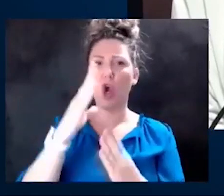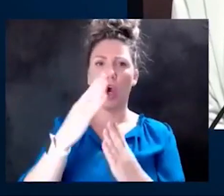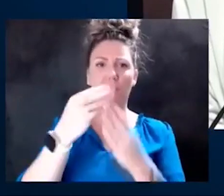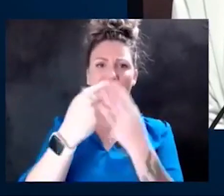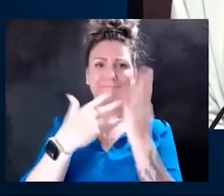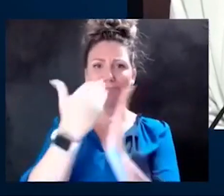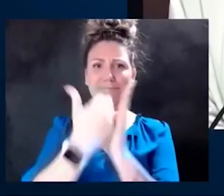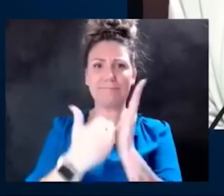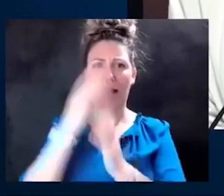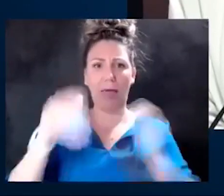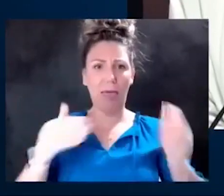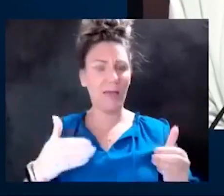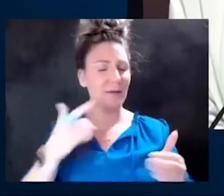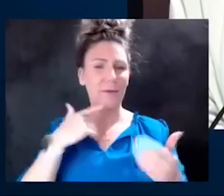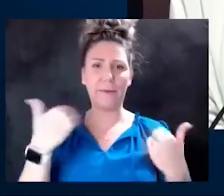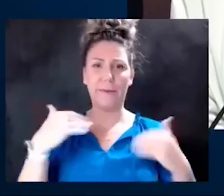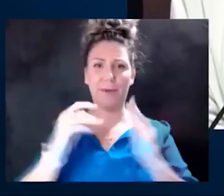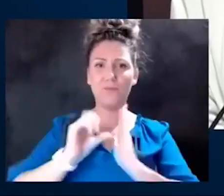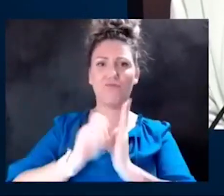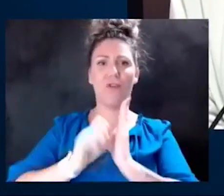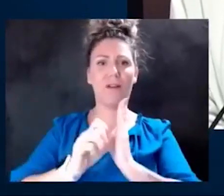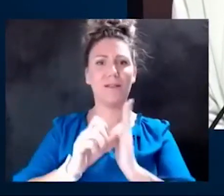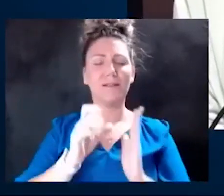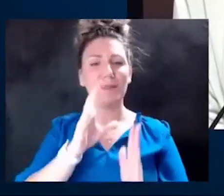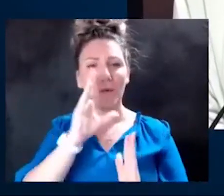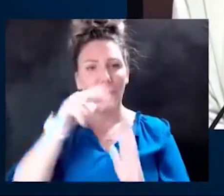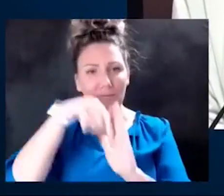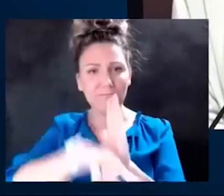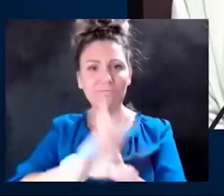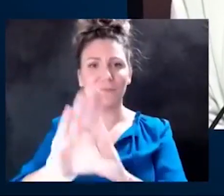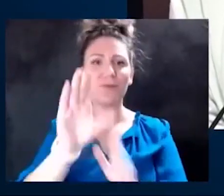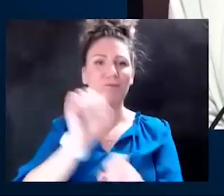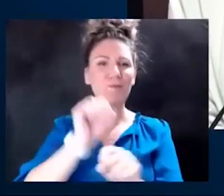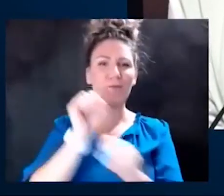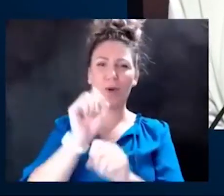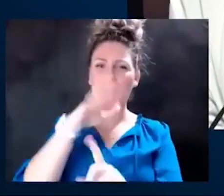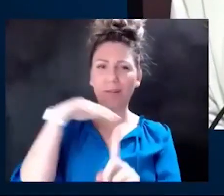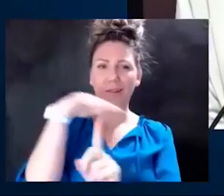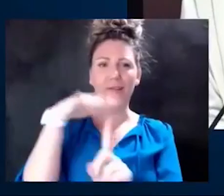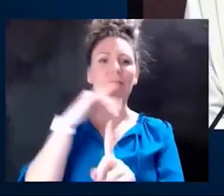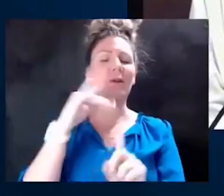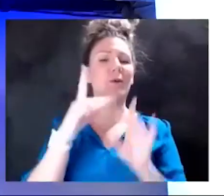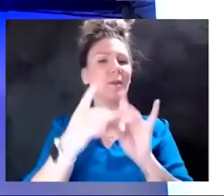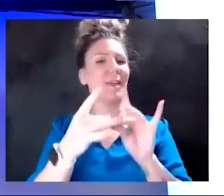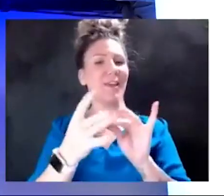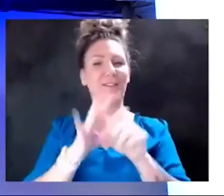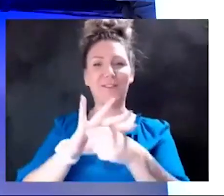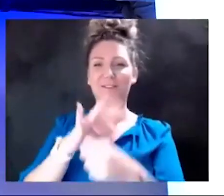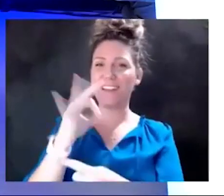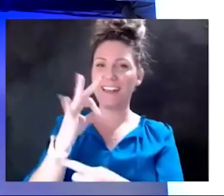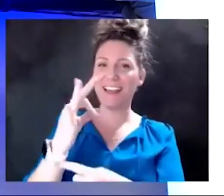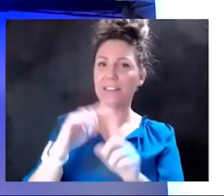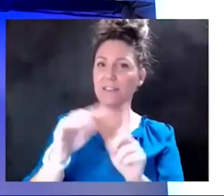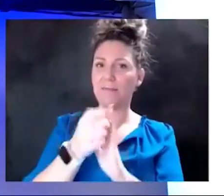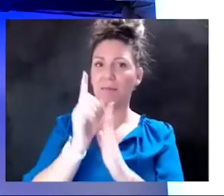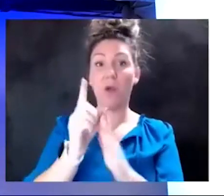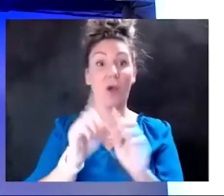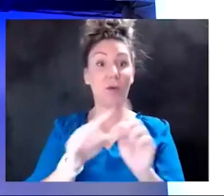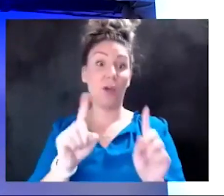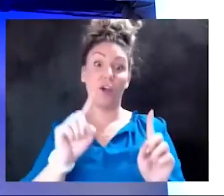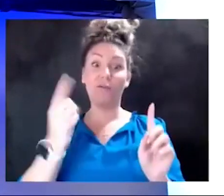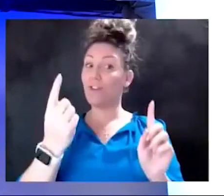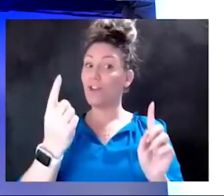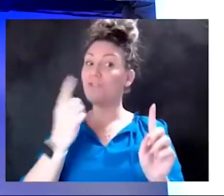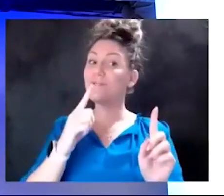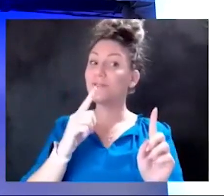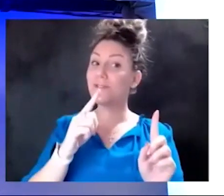and we're going to drill down on her work environment or the things she's done around COVID-19 in just a moment. But first, Hawk. Yeah. Good to